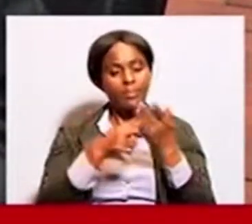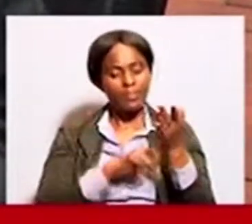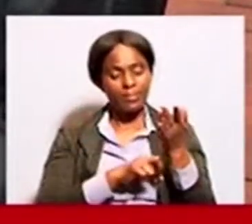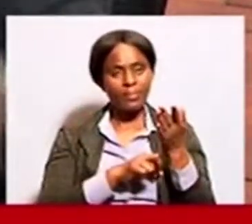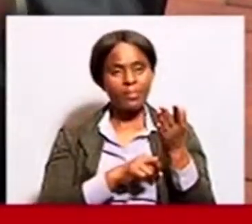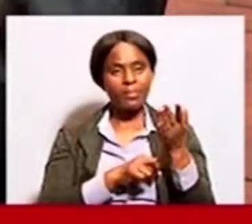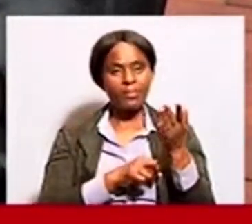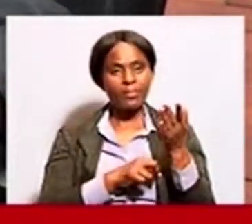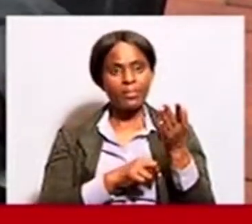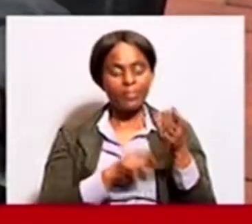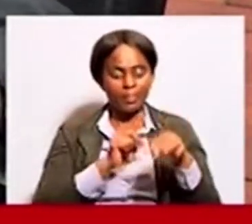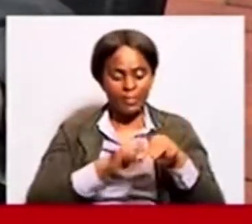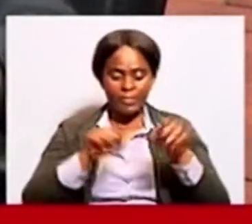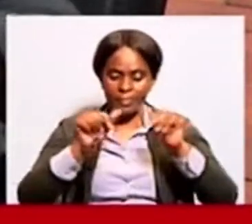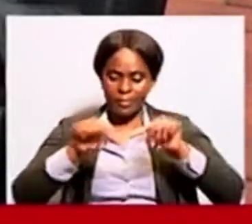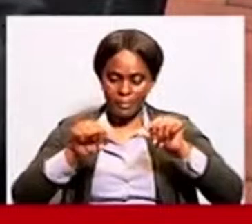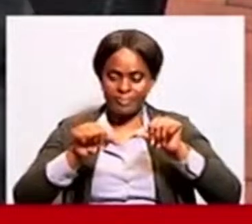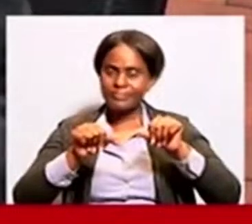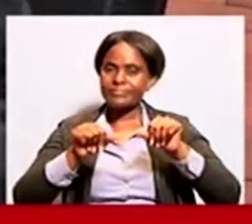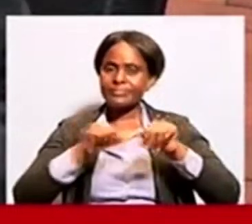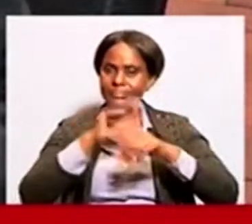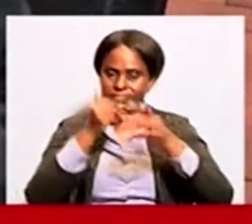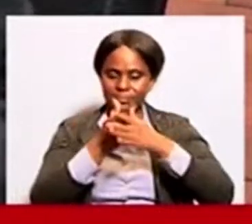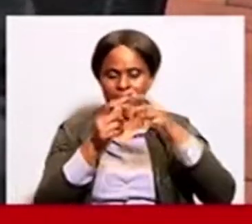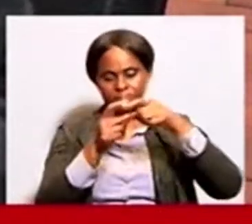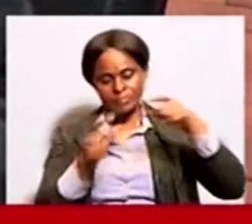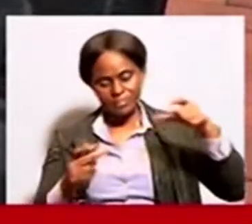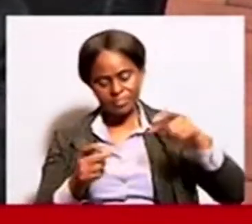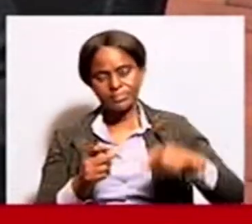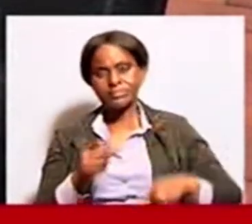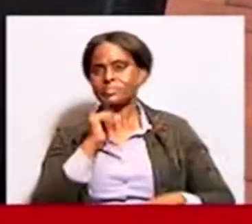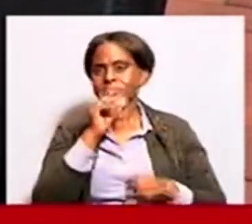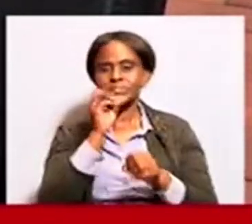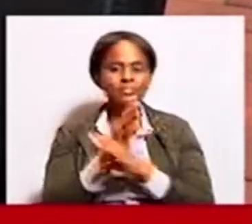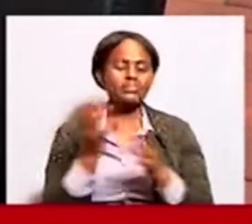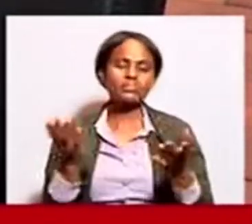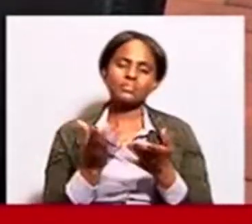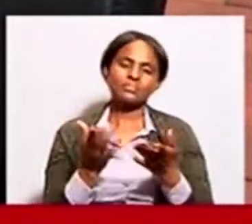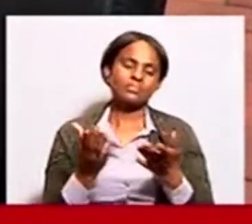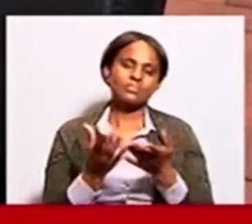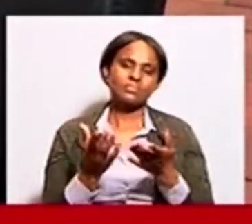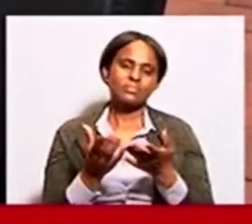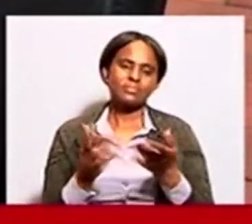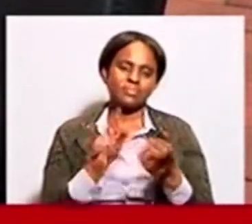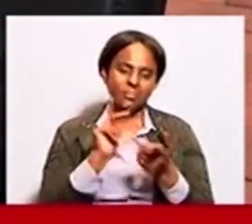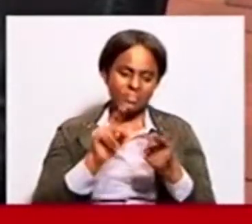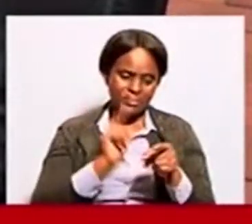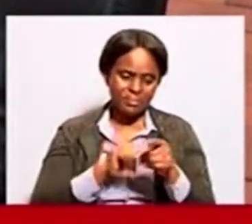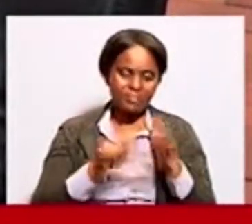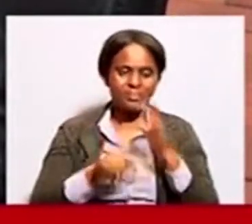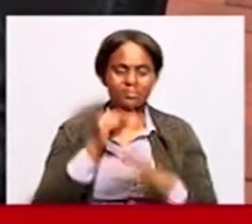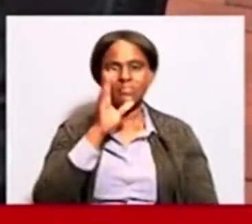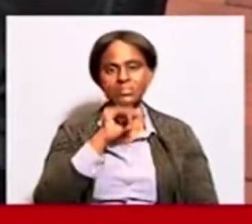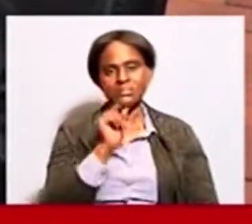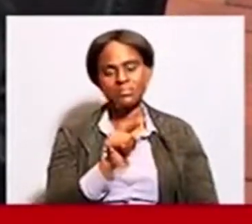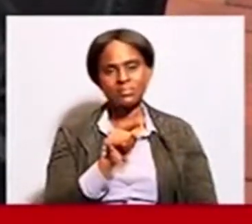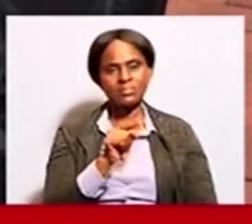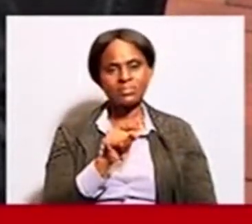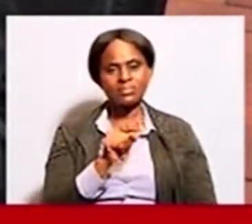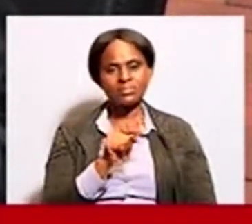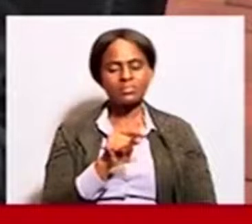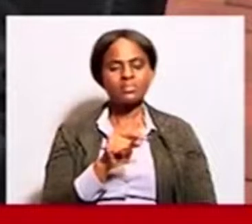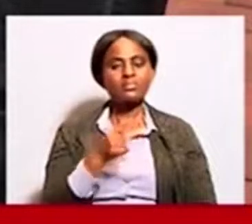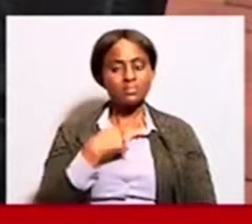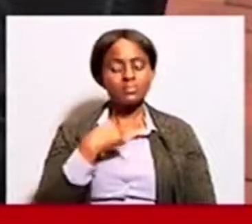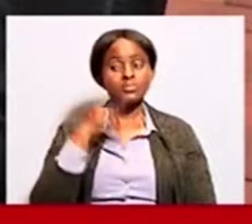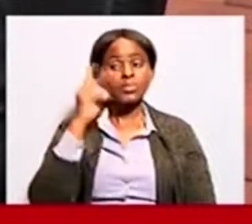will come. During the audit, those vouchers were not available. During this time, they have found them. So I will be